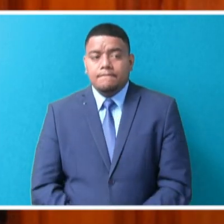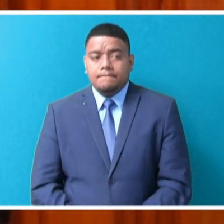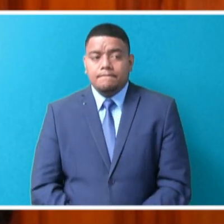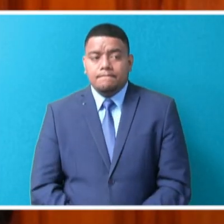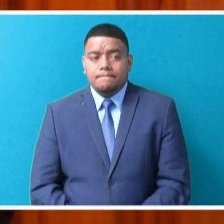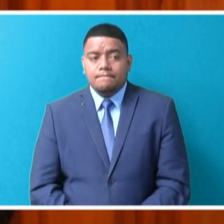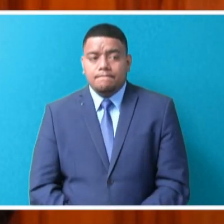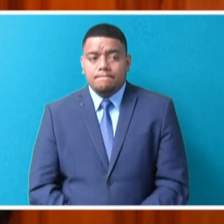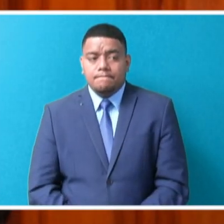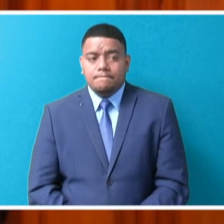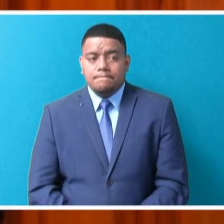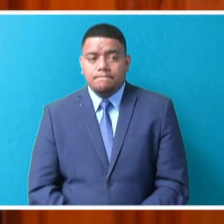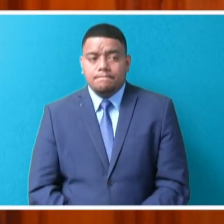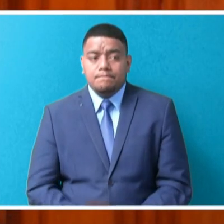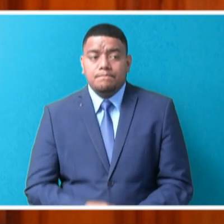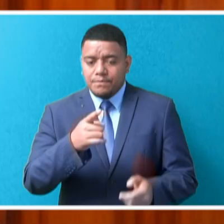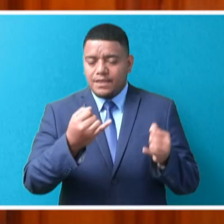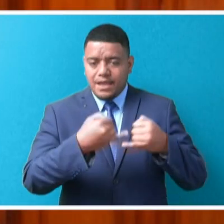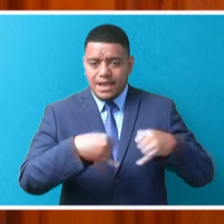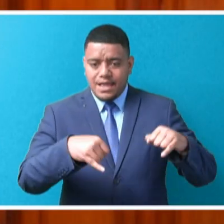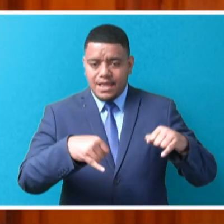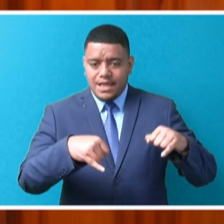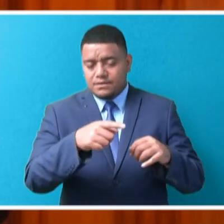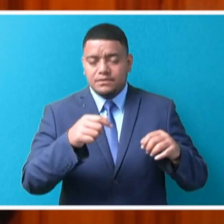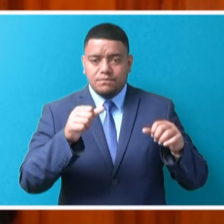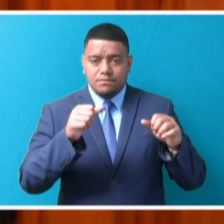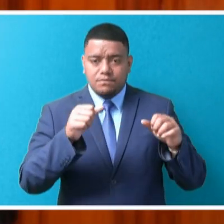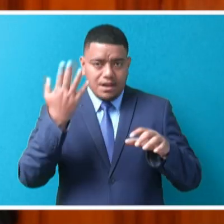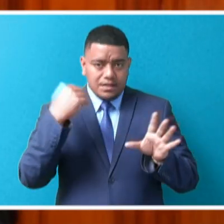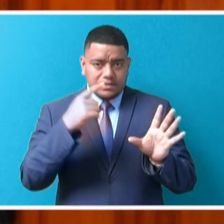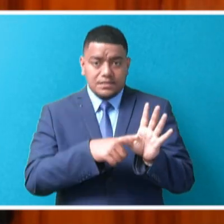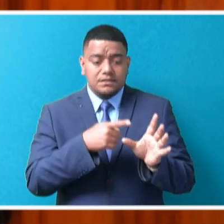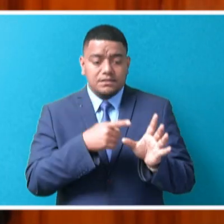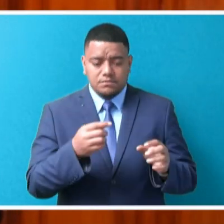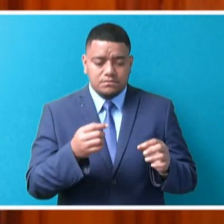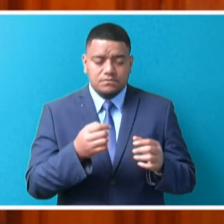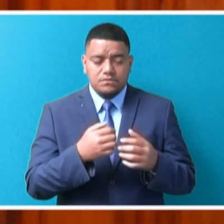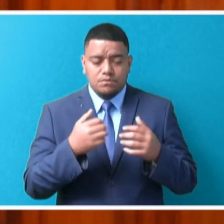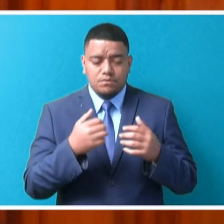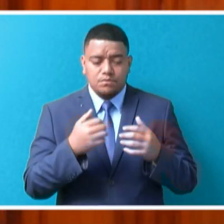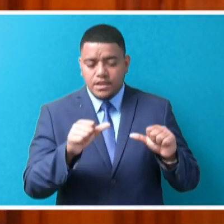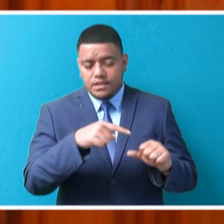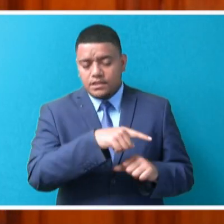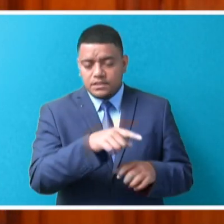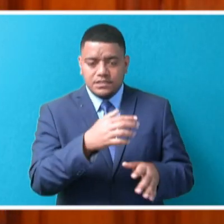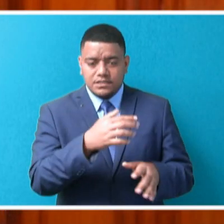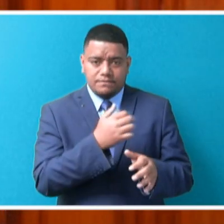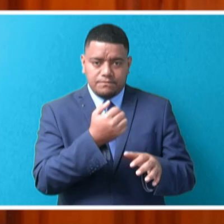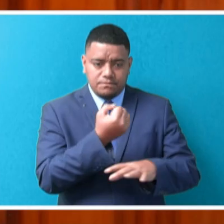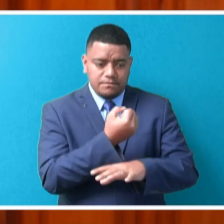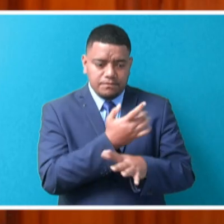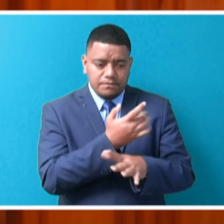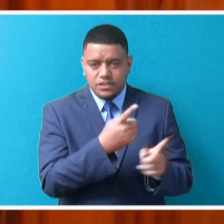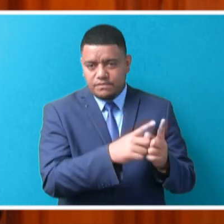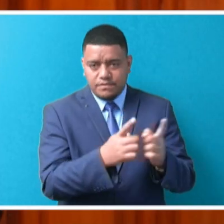of the Tavarua Island Marine Reserve last year promotes marine biodiversity conservation and marine ecotourism,